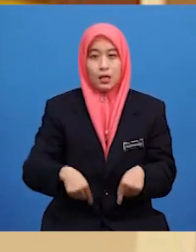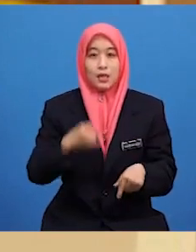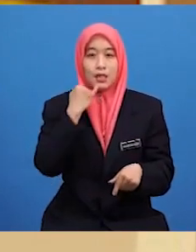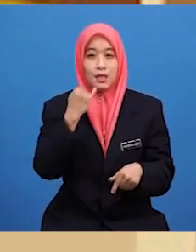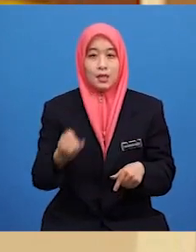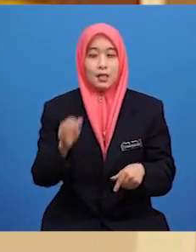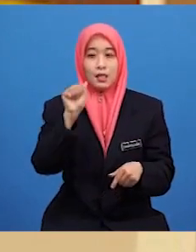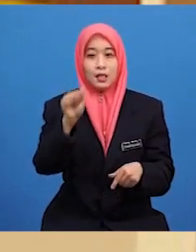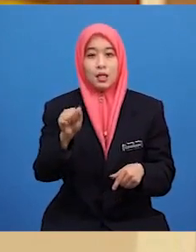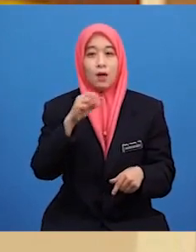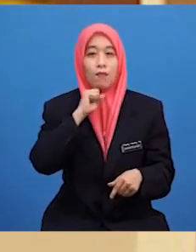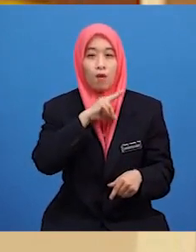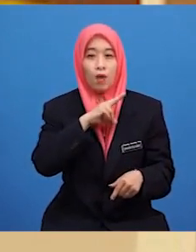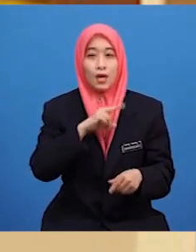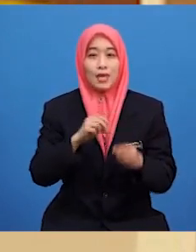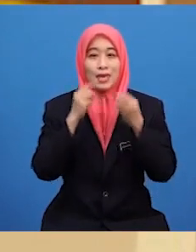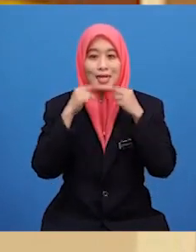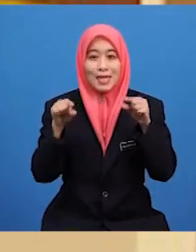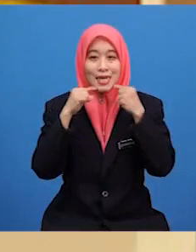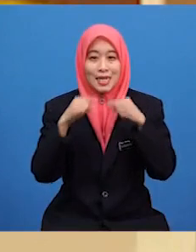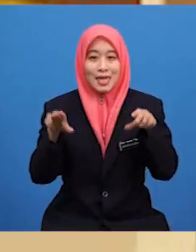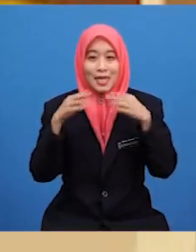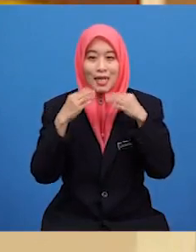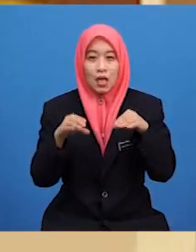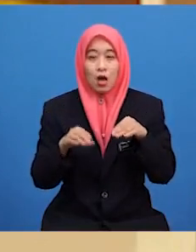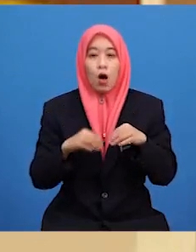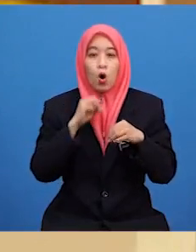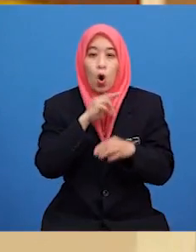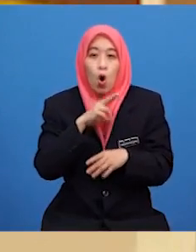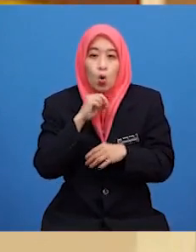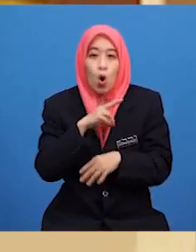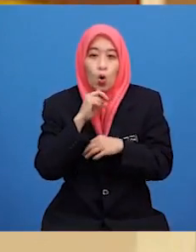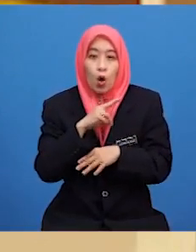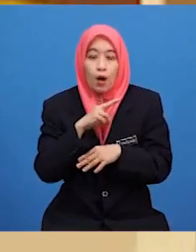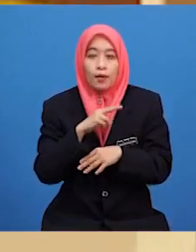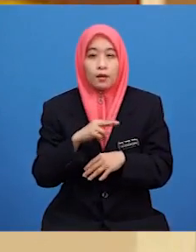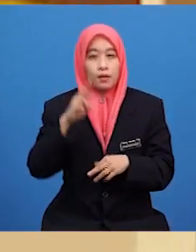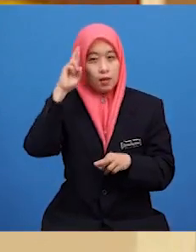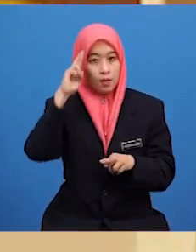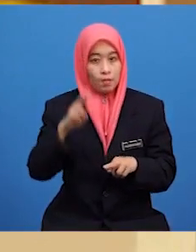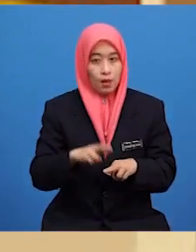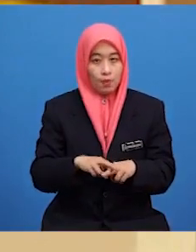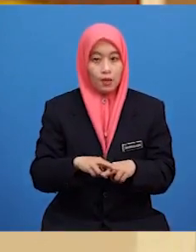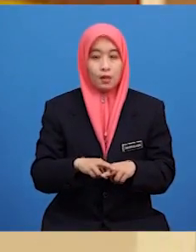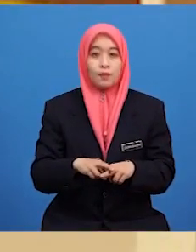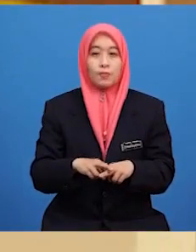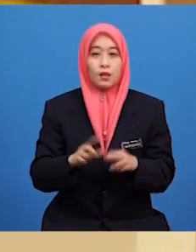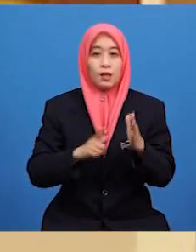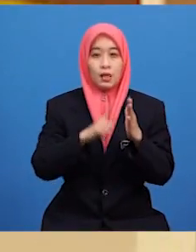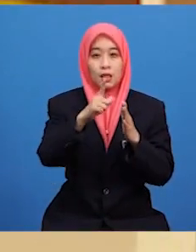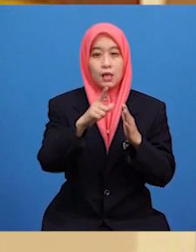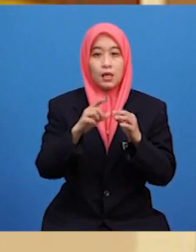frog. Click, click, click. Croak, croak, croak. Remember, a lizard